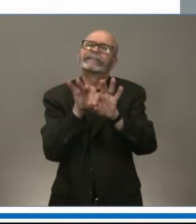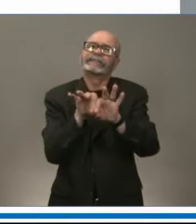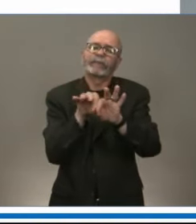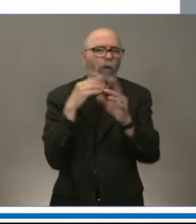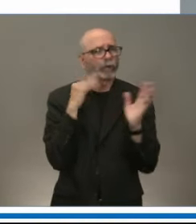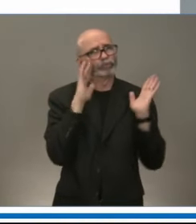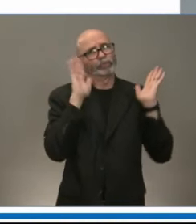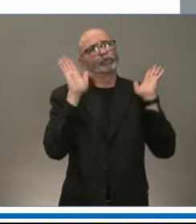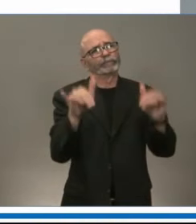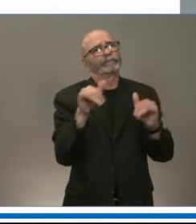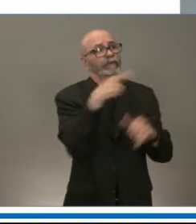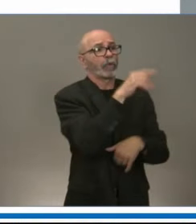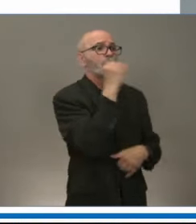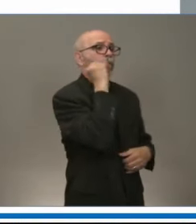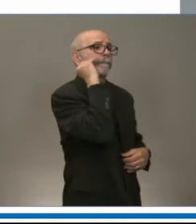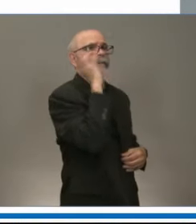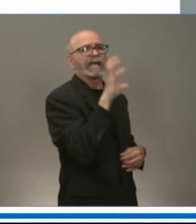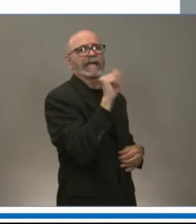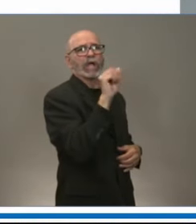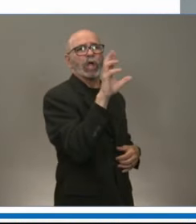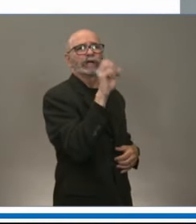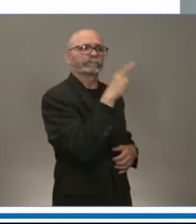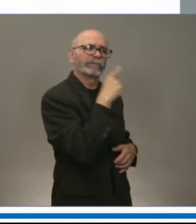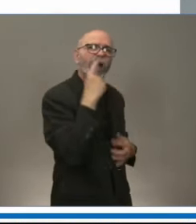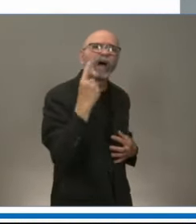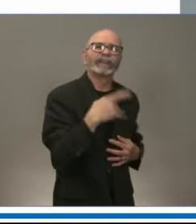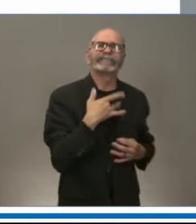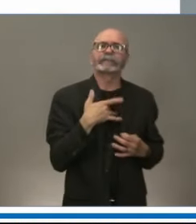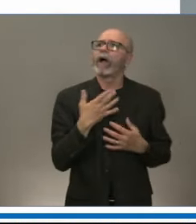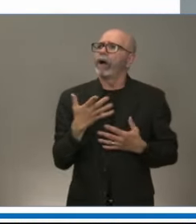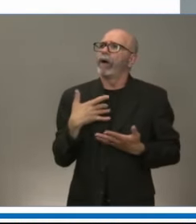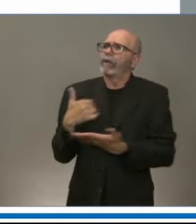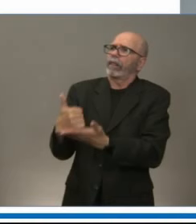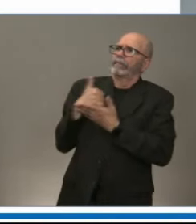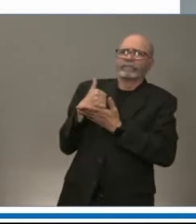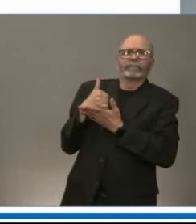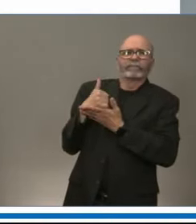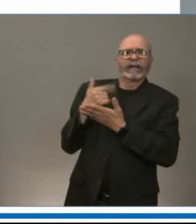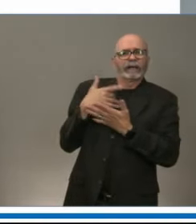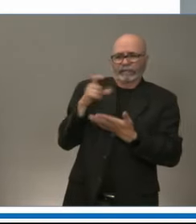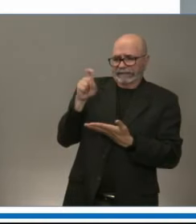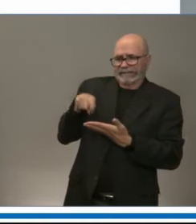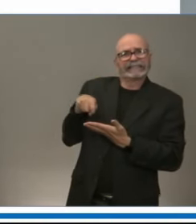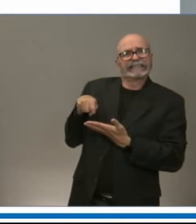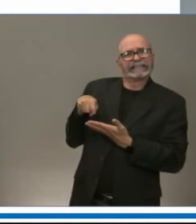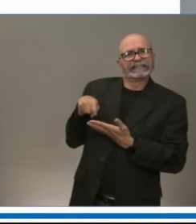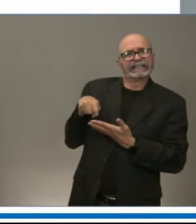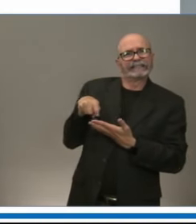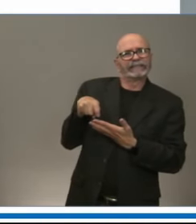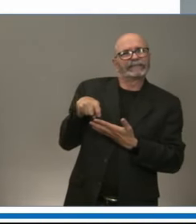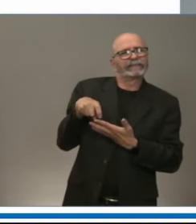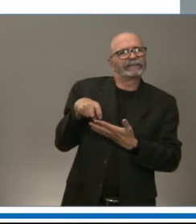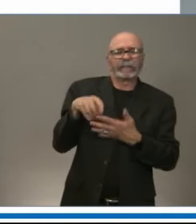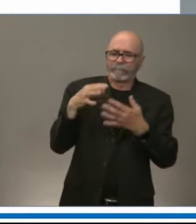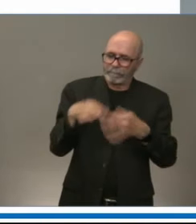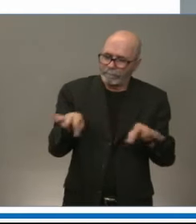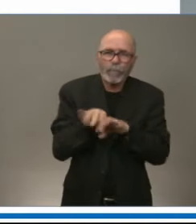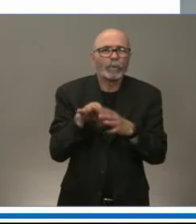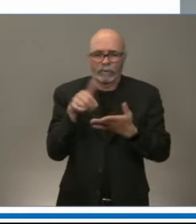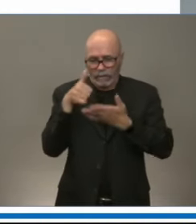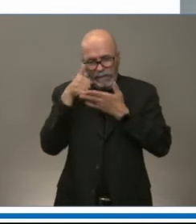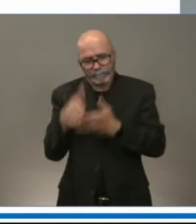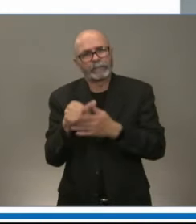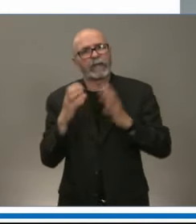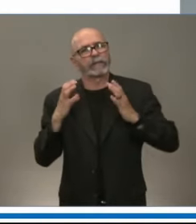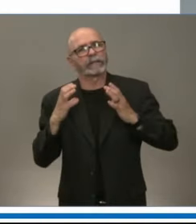that in terms of what is absolutely necessary for the client, and knowing that some of it is healthcare